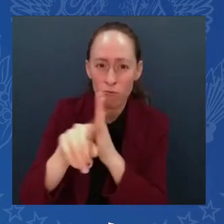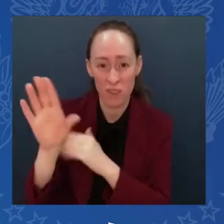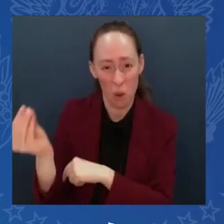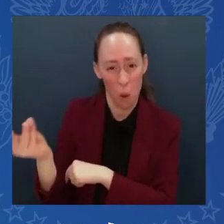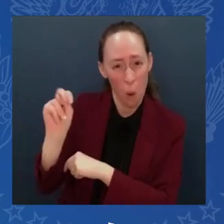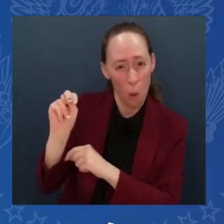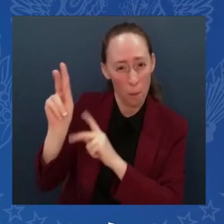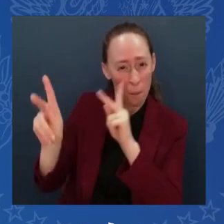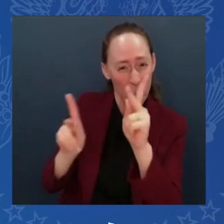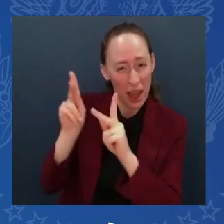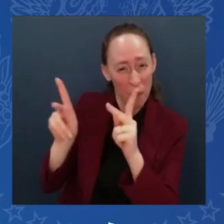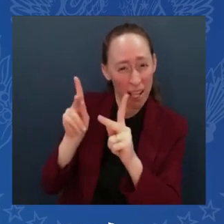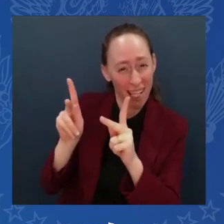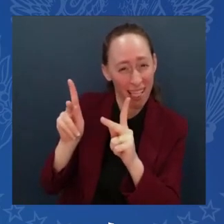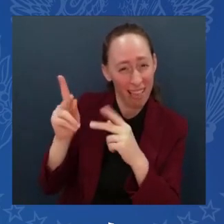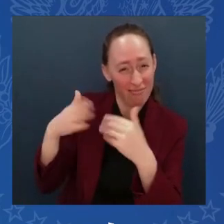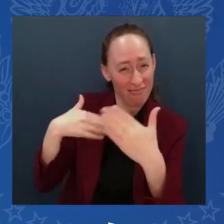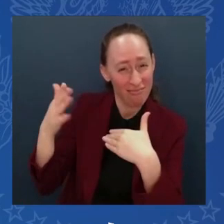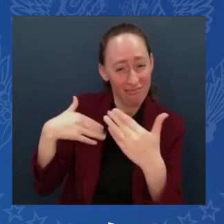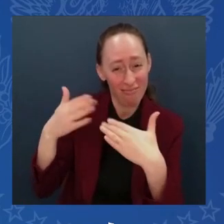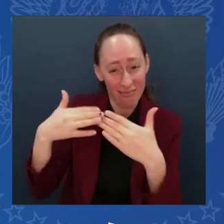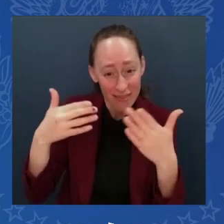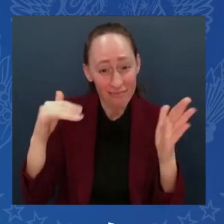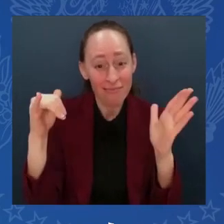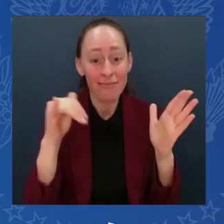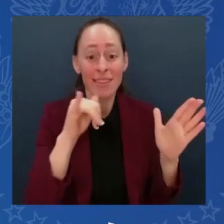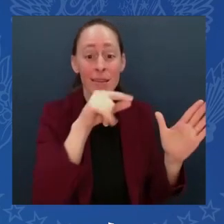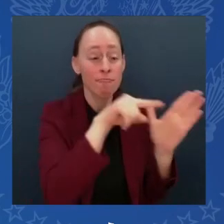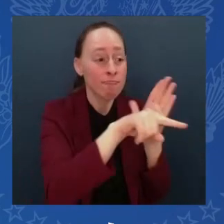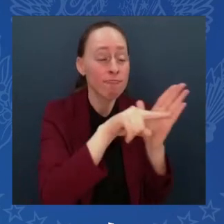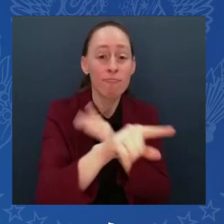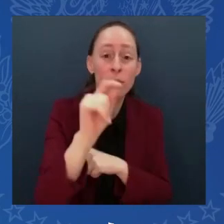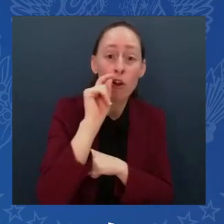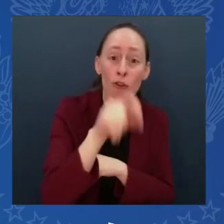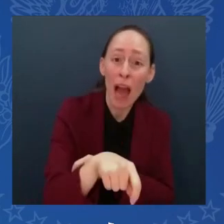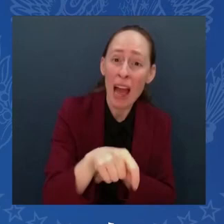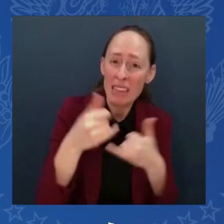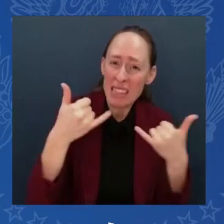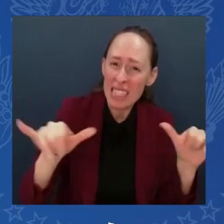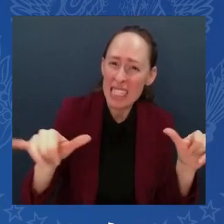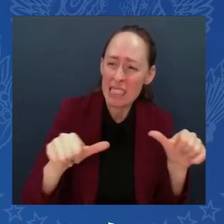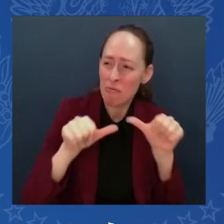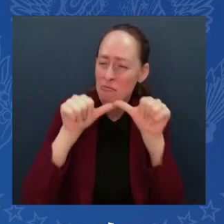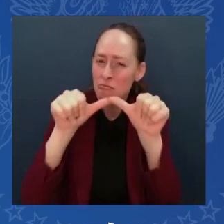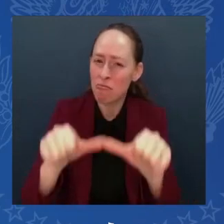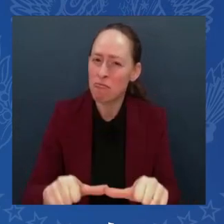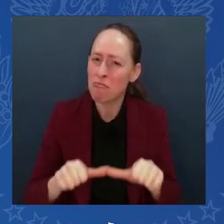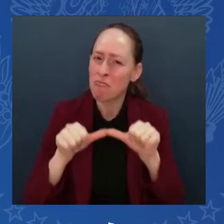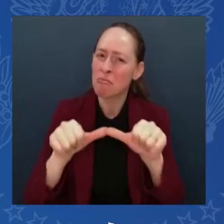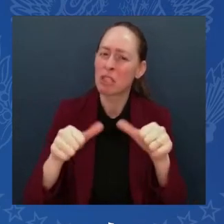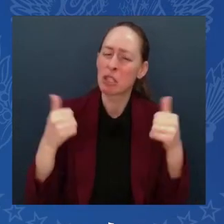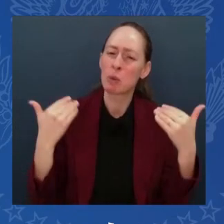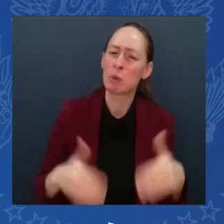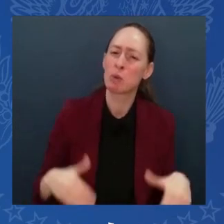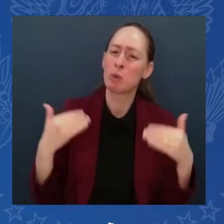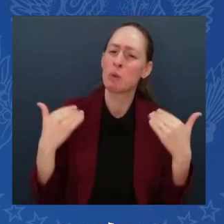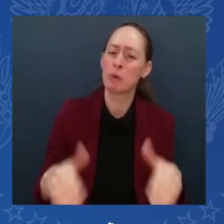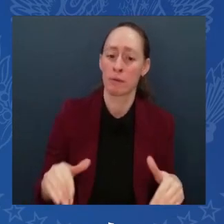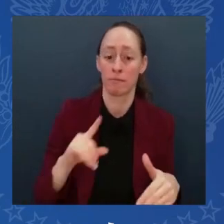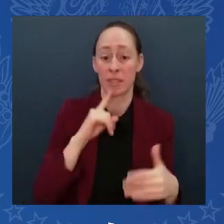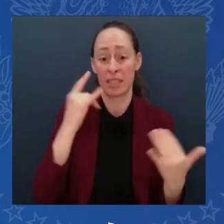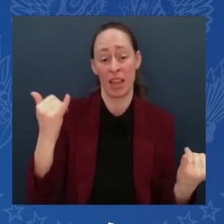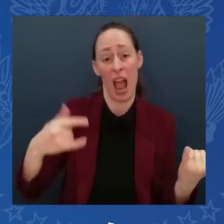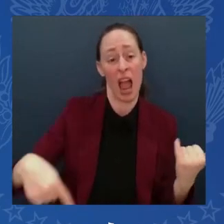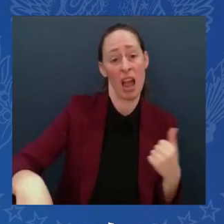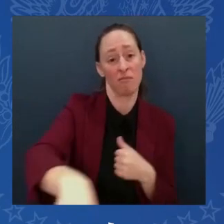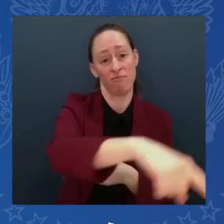people. And as people across Russia and around the world are mourning Navalny today because he was so many things that Putin was